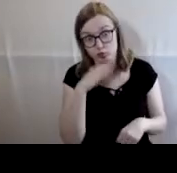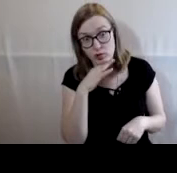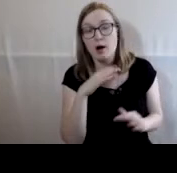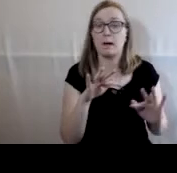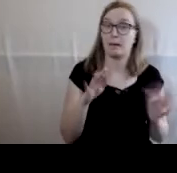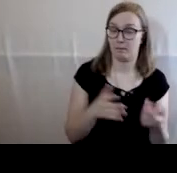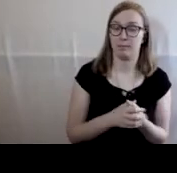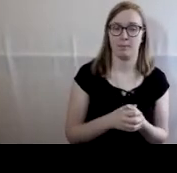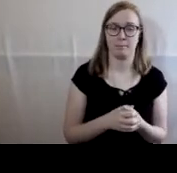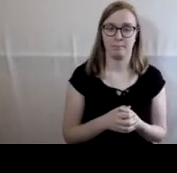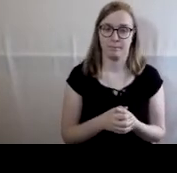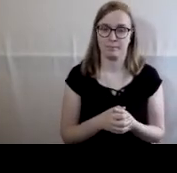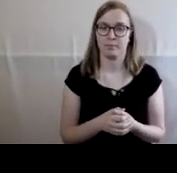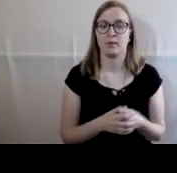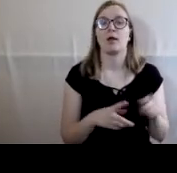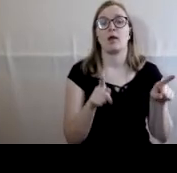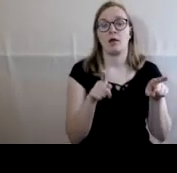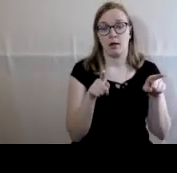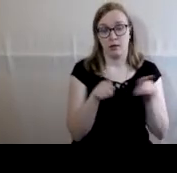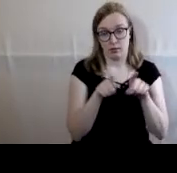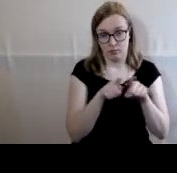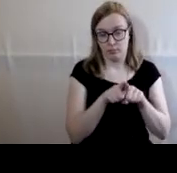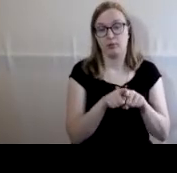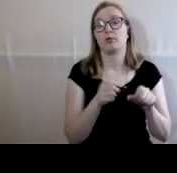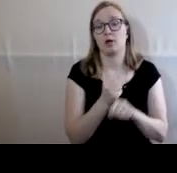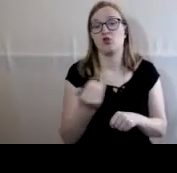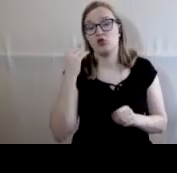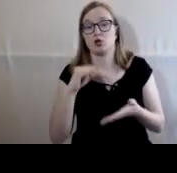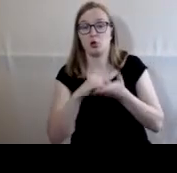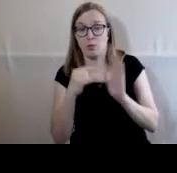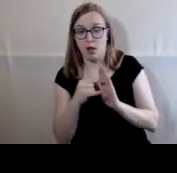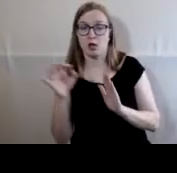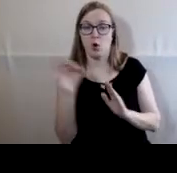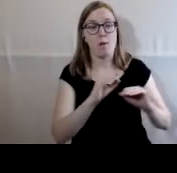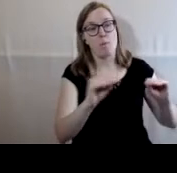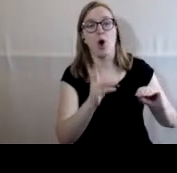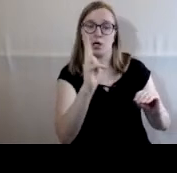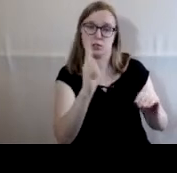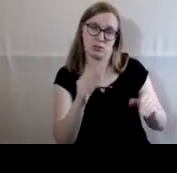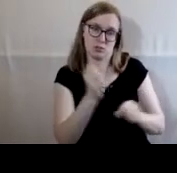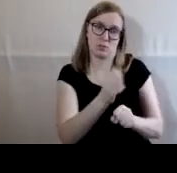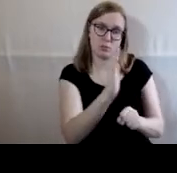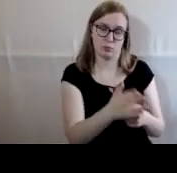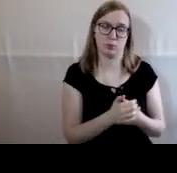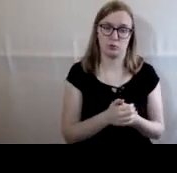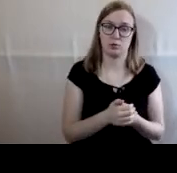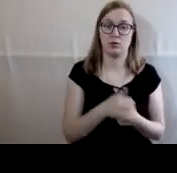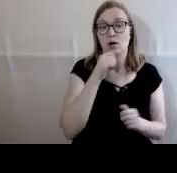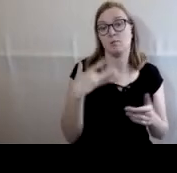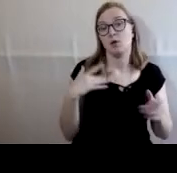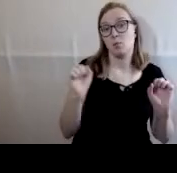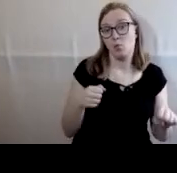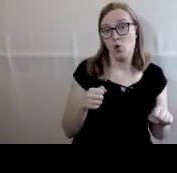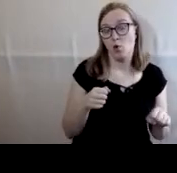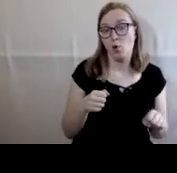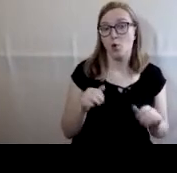And therefore, professional learning and workforce planning and recruitment is needed. We talked about maybe some courses you might have